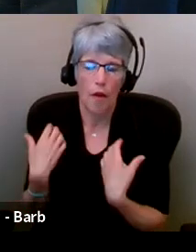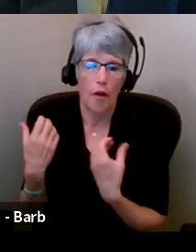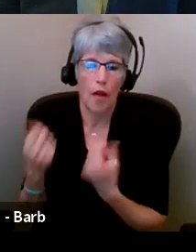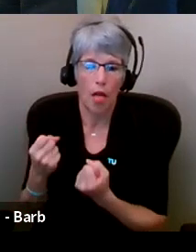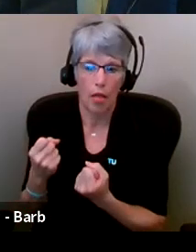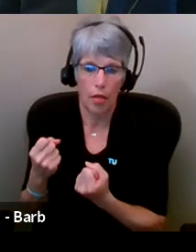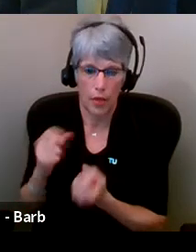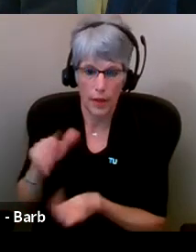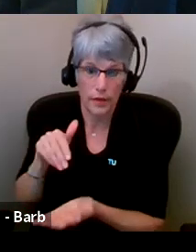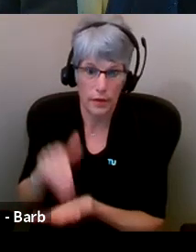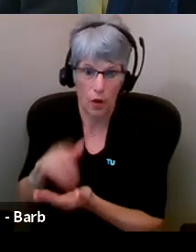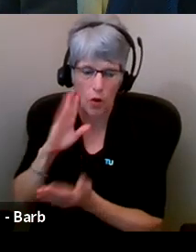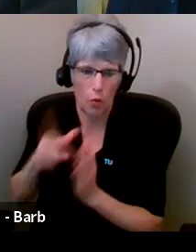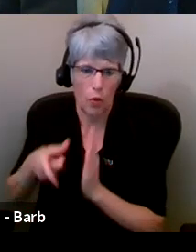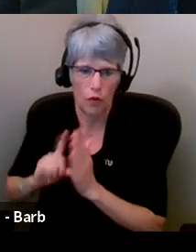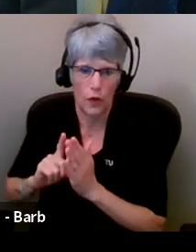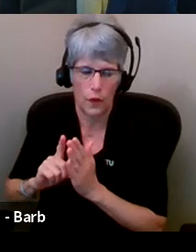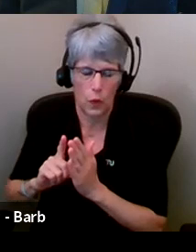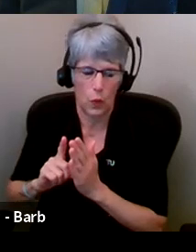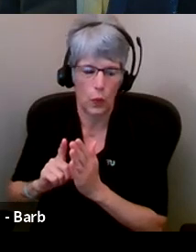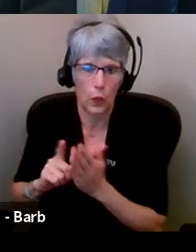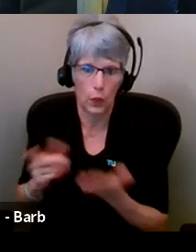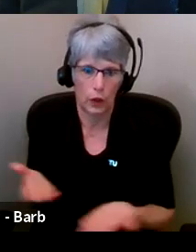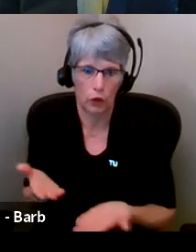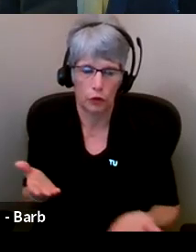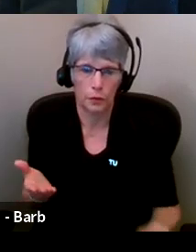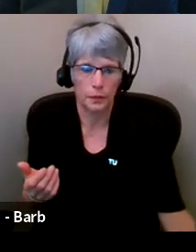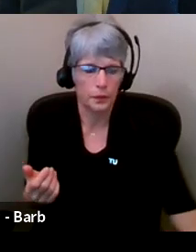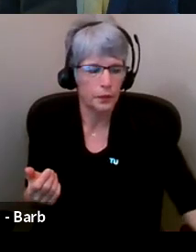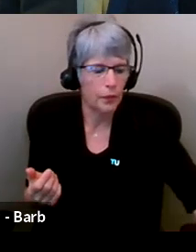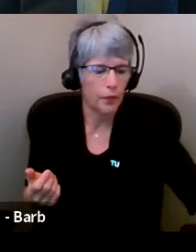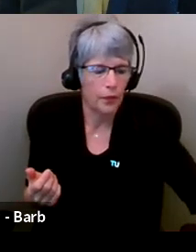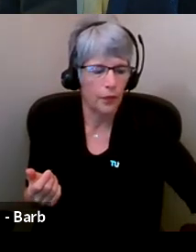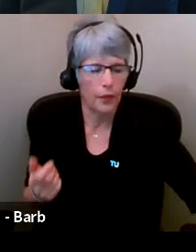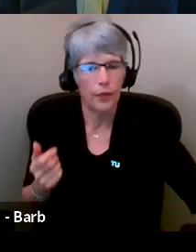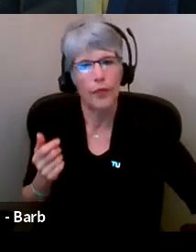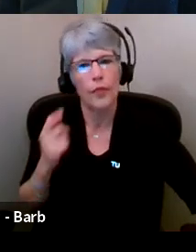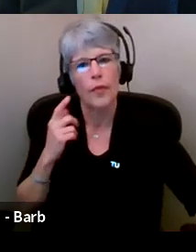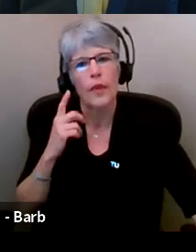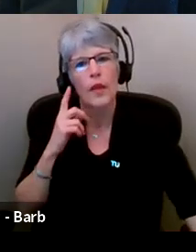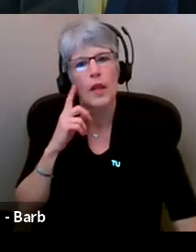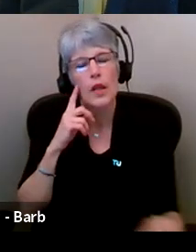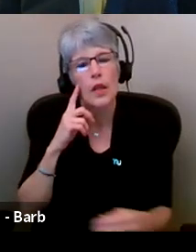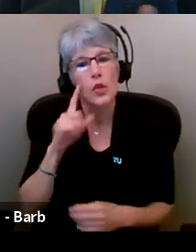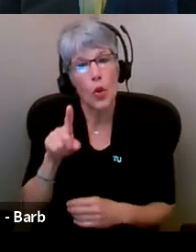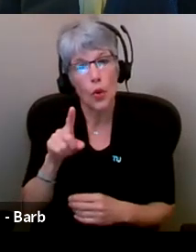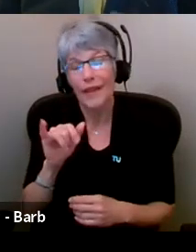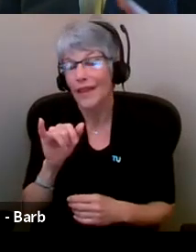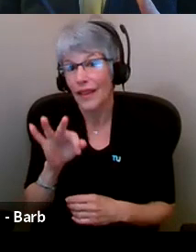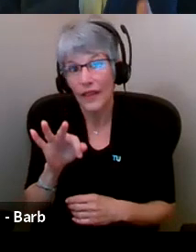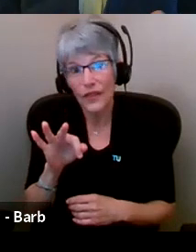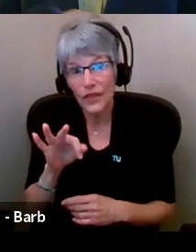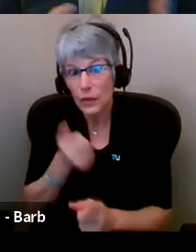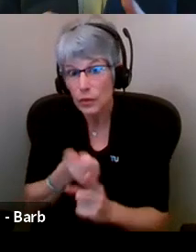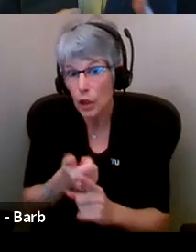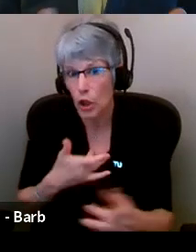center, our student health center here on campus, University Health, for the medical side. So again, if in fact you've got a concern,